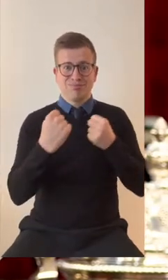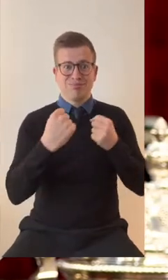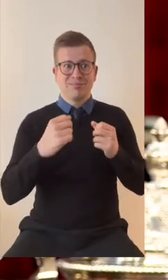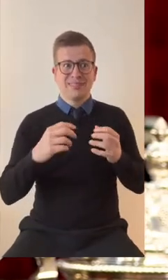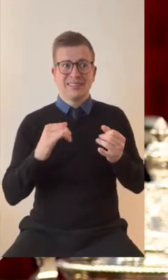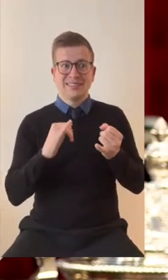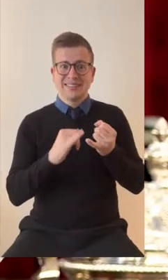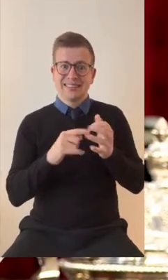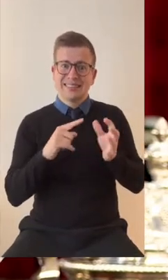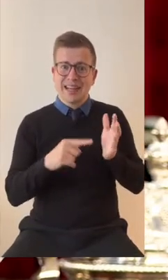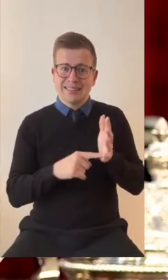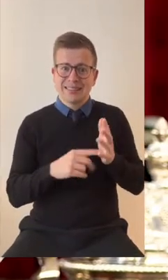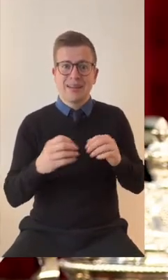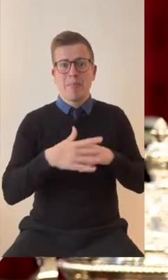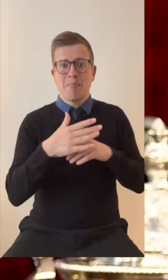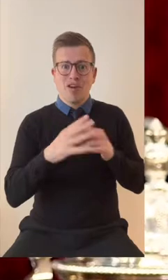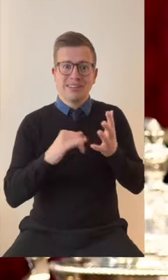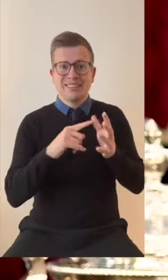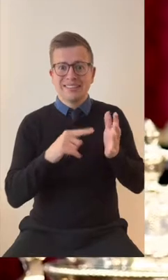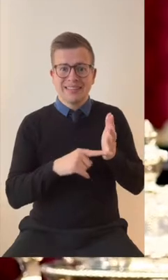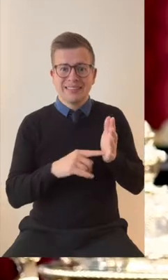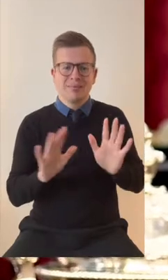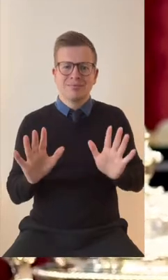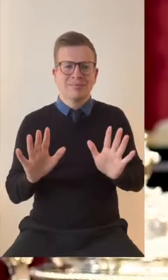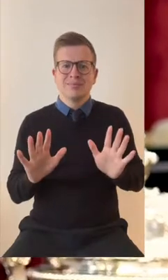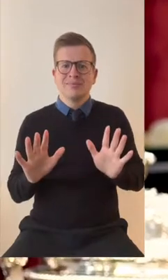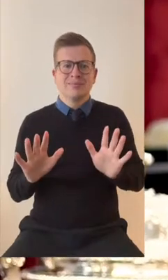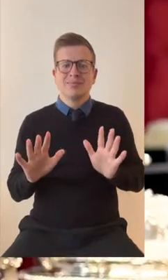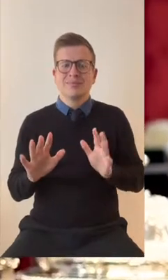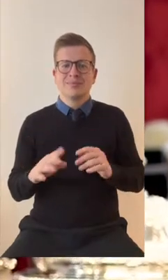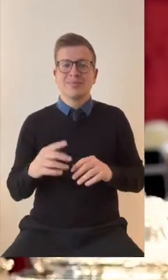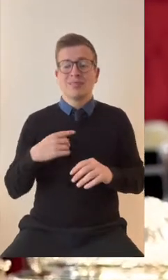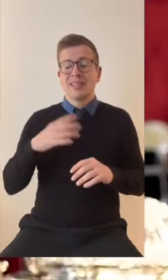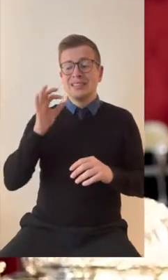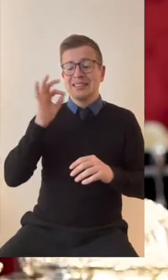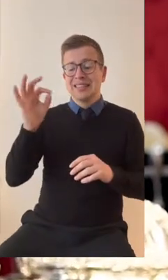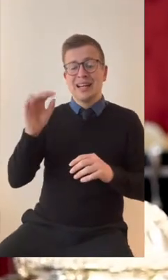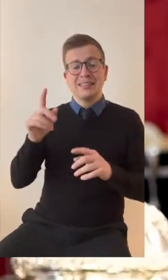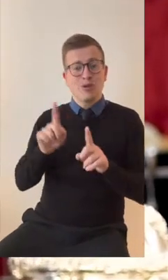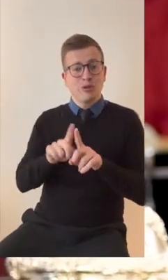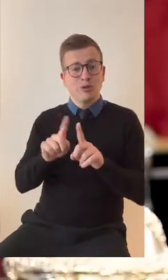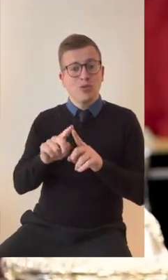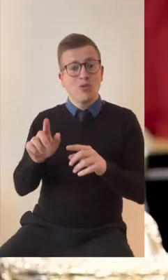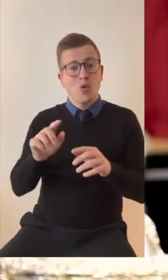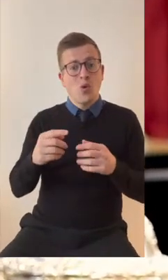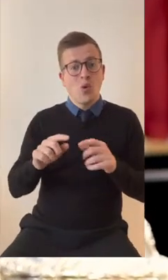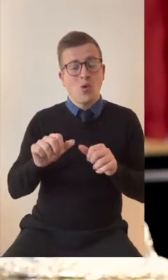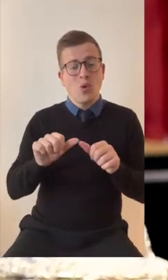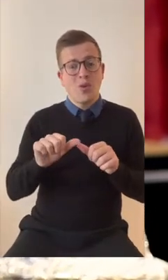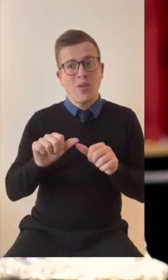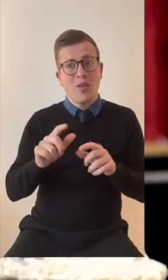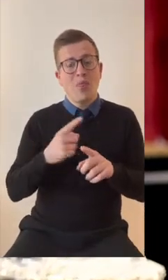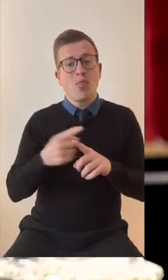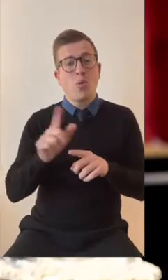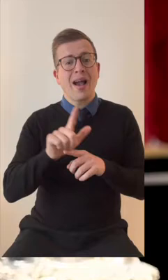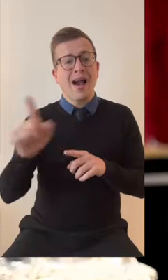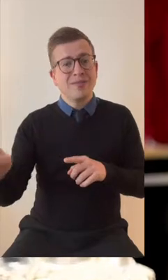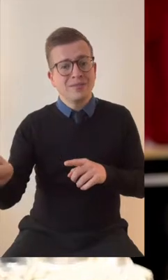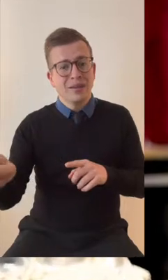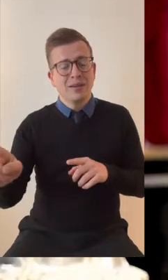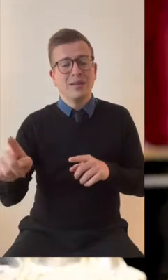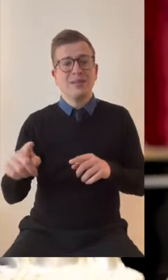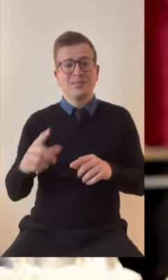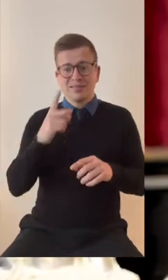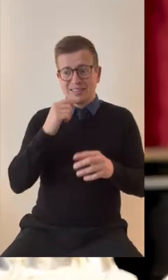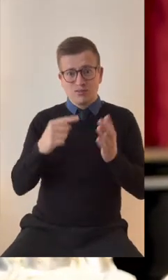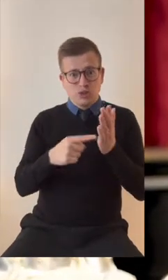get married on the Saturday. And then I did ask him for the following week for the Tuesday off as well. And I remember his answer was,